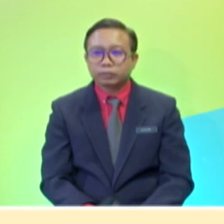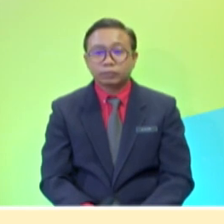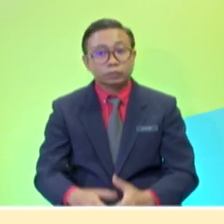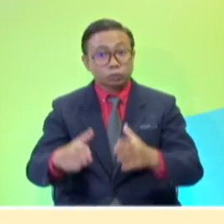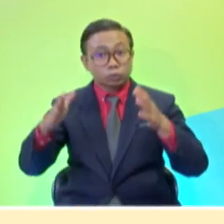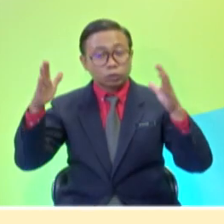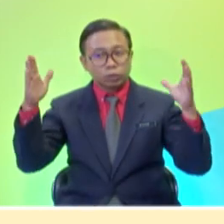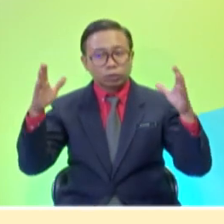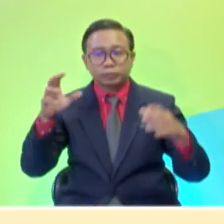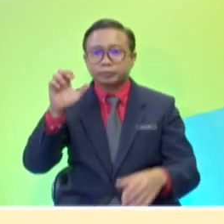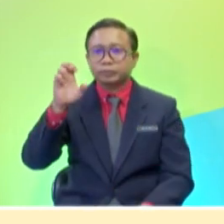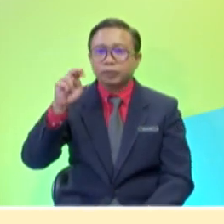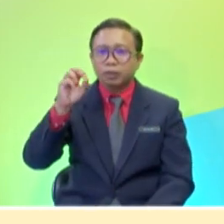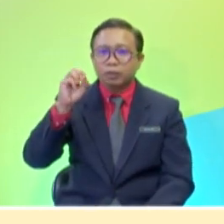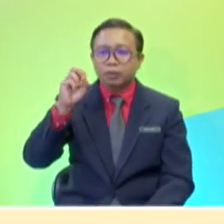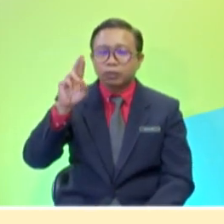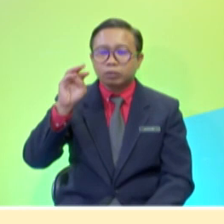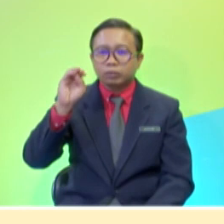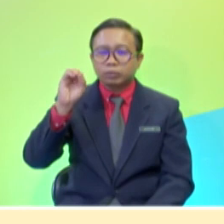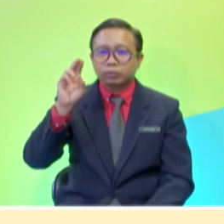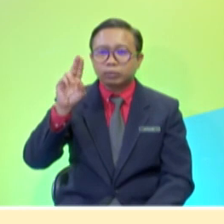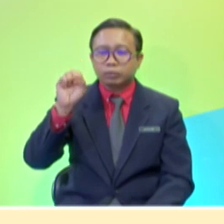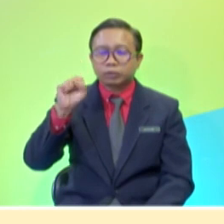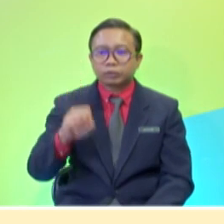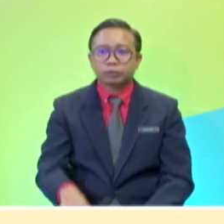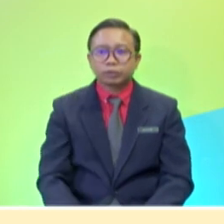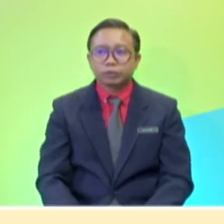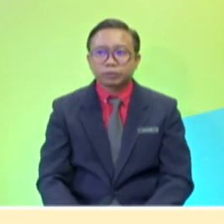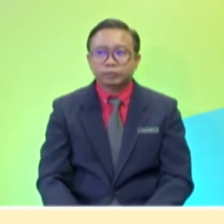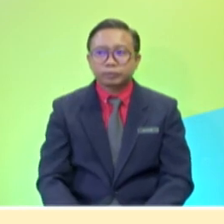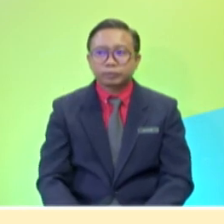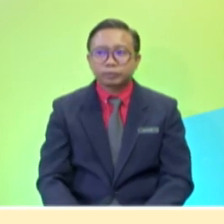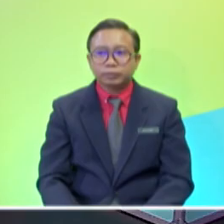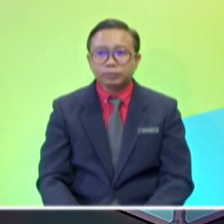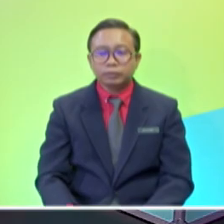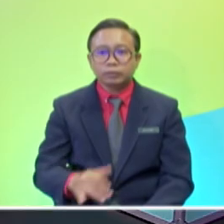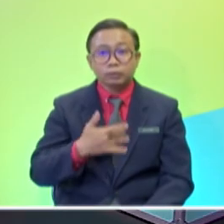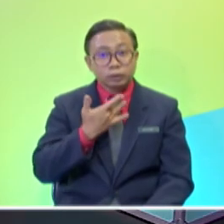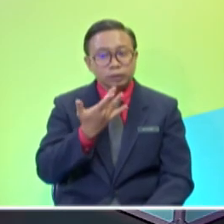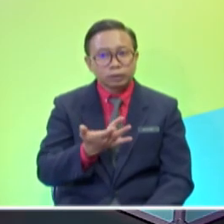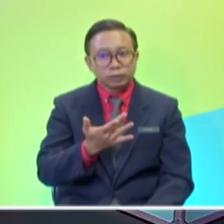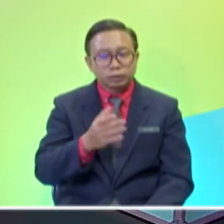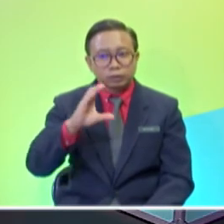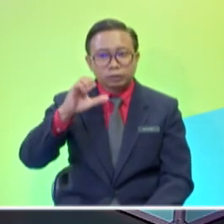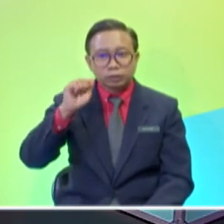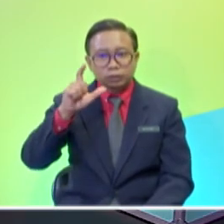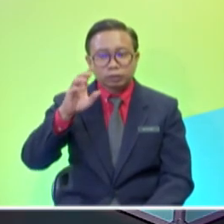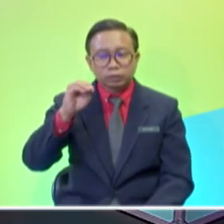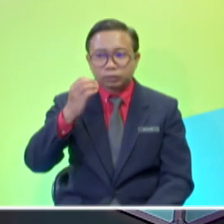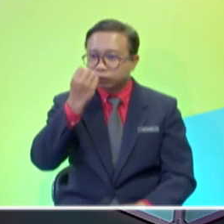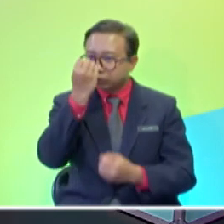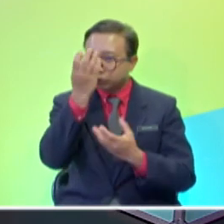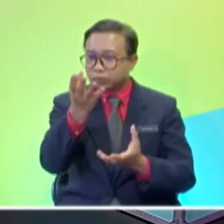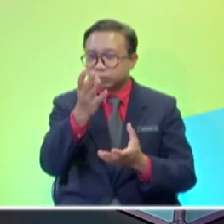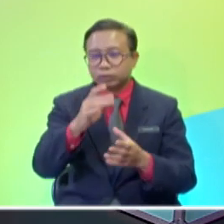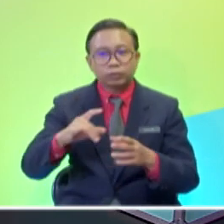Gigantic, enormous, yes. And he looks heroic, doesn't he? Yes. I really feel like, come, take me and fly me